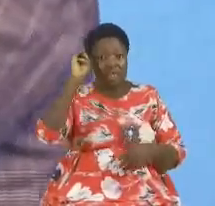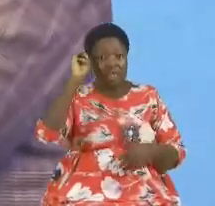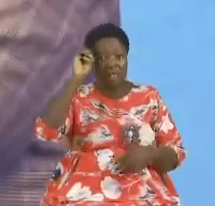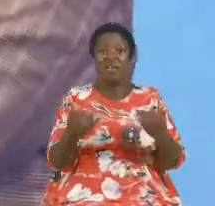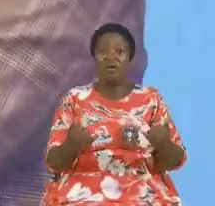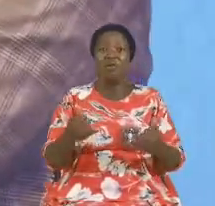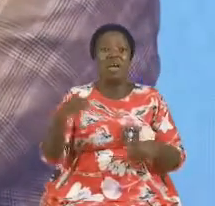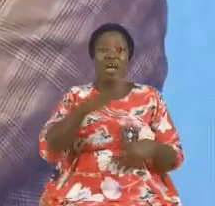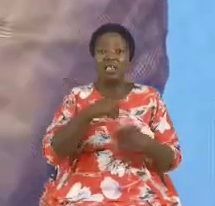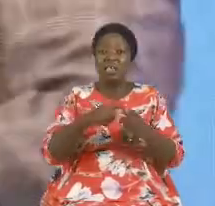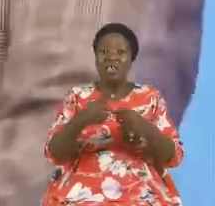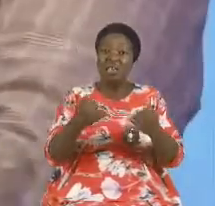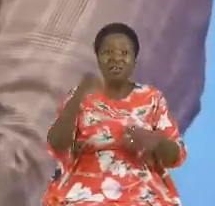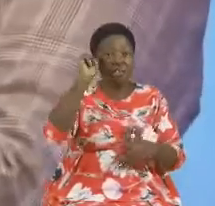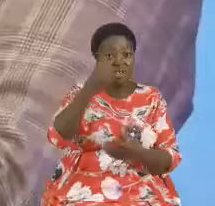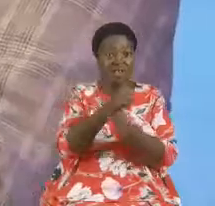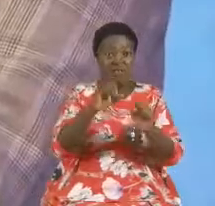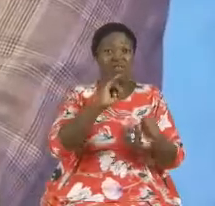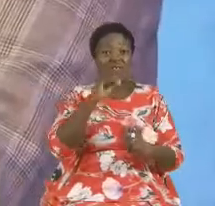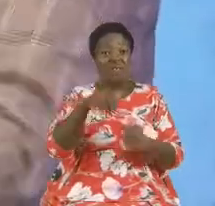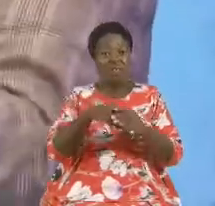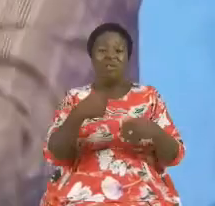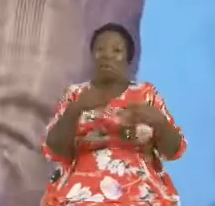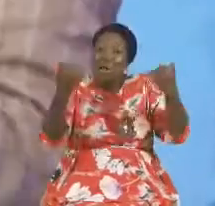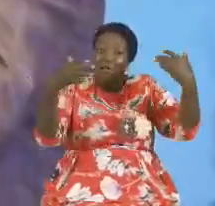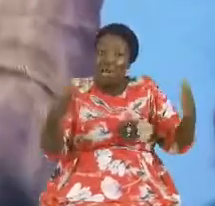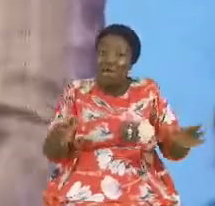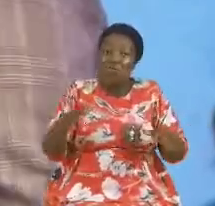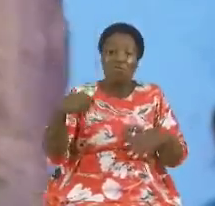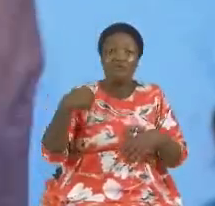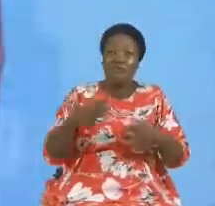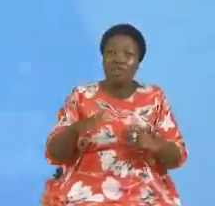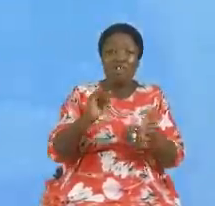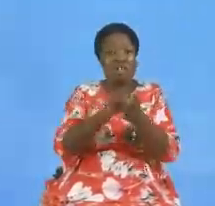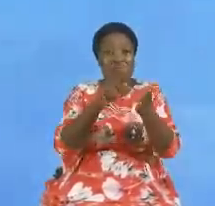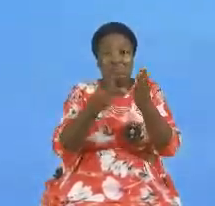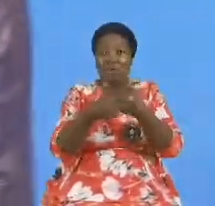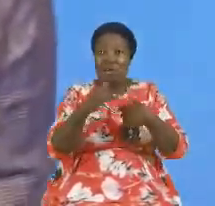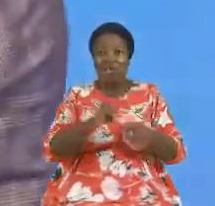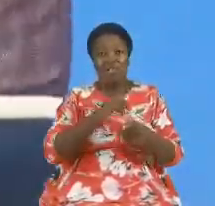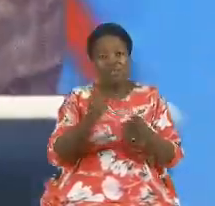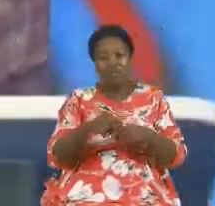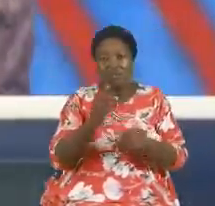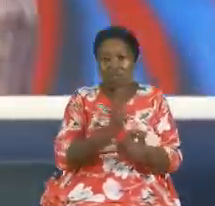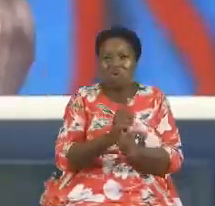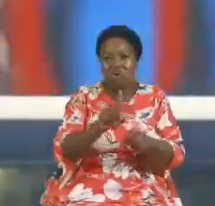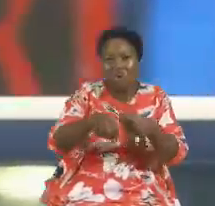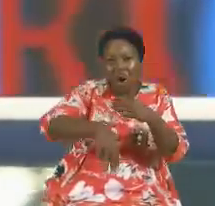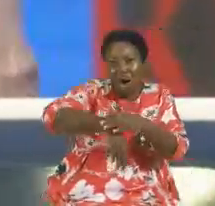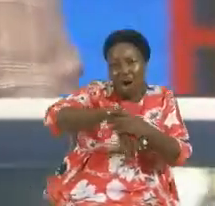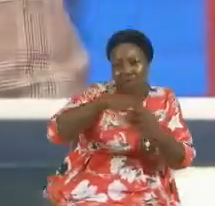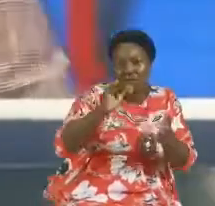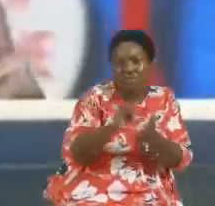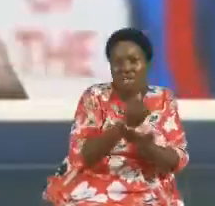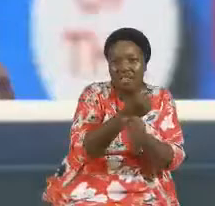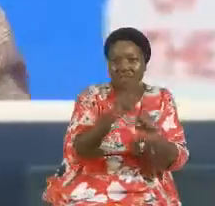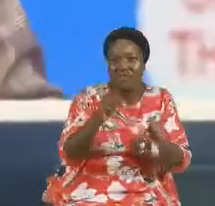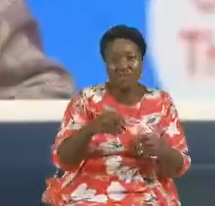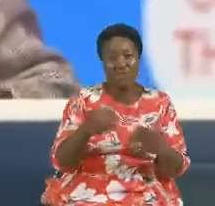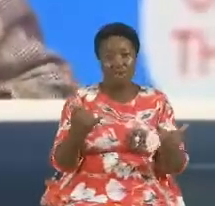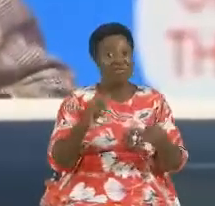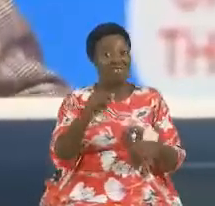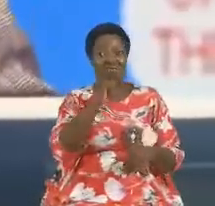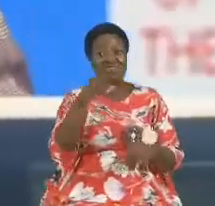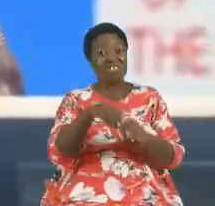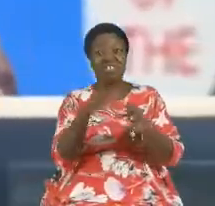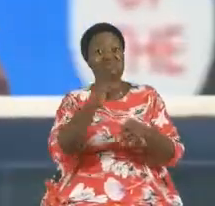came into me, and his salvation now is in me. And then you say, crusade is over, and then you